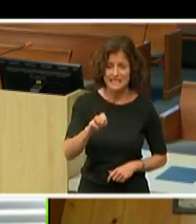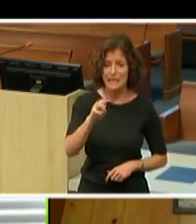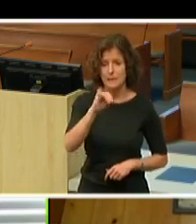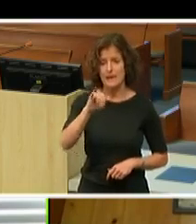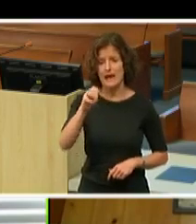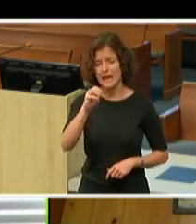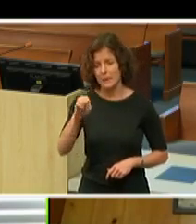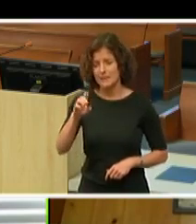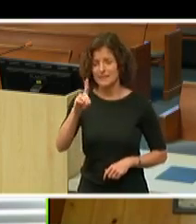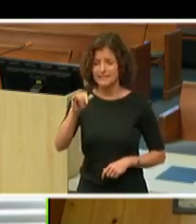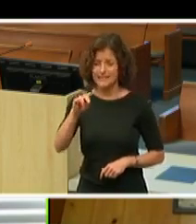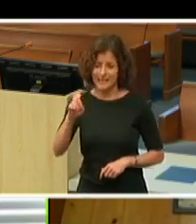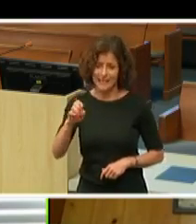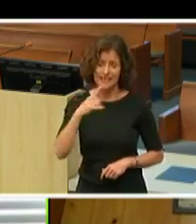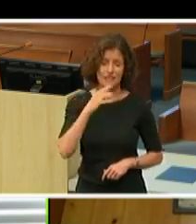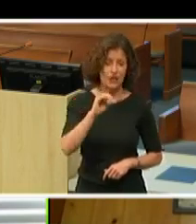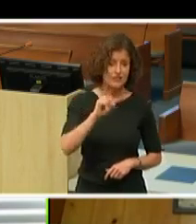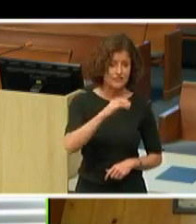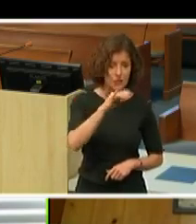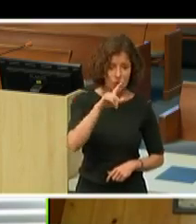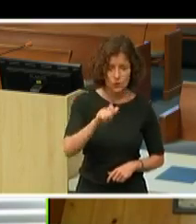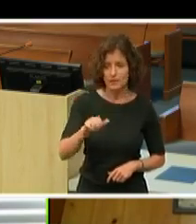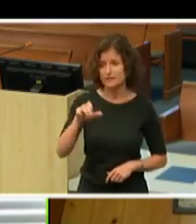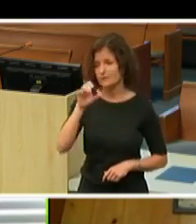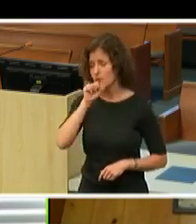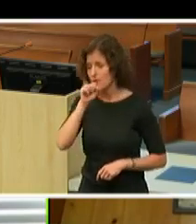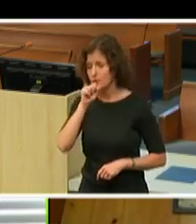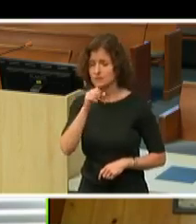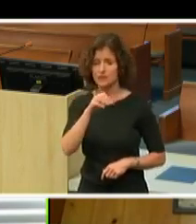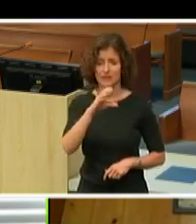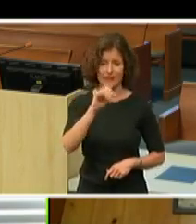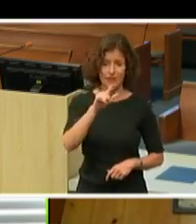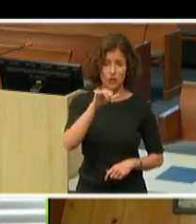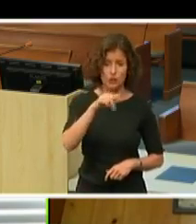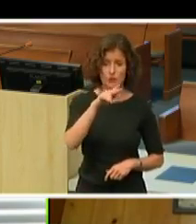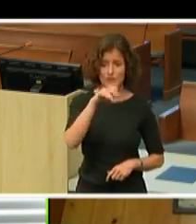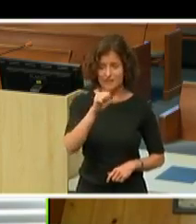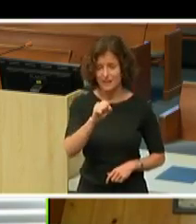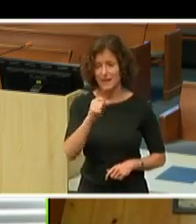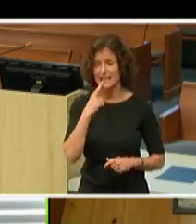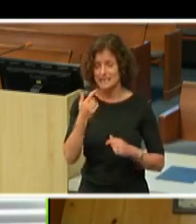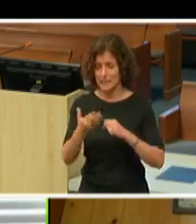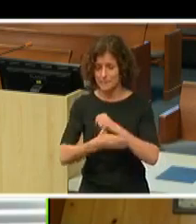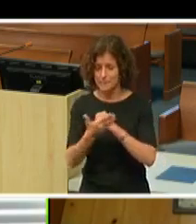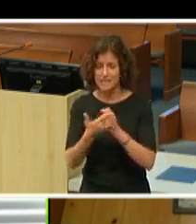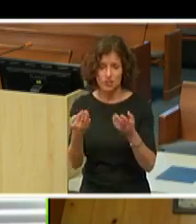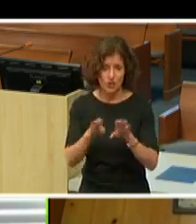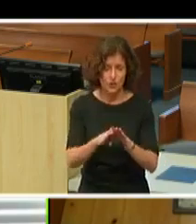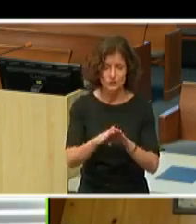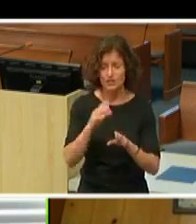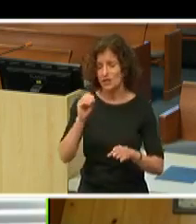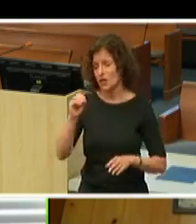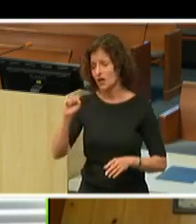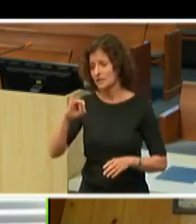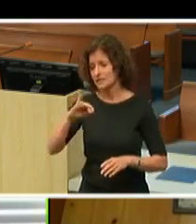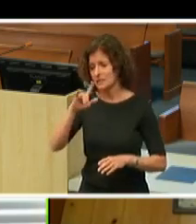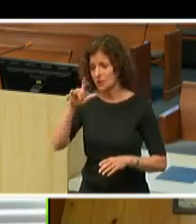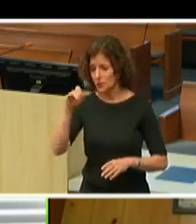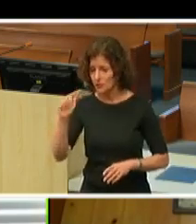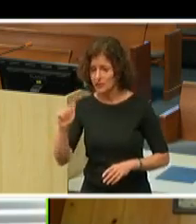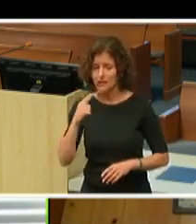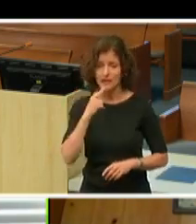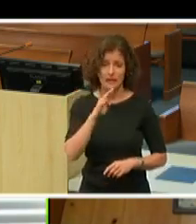Miami-Dade, Osceola, Orange, Okaloosa has a beach closure. Osceola, Palm